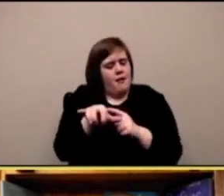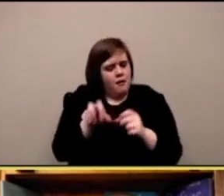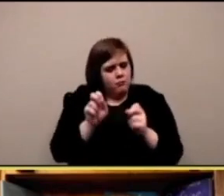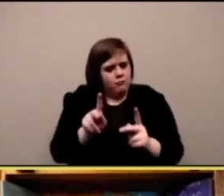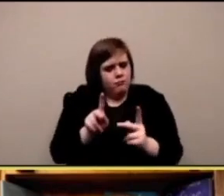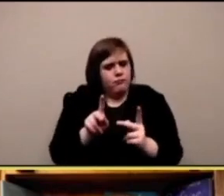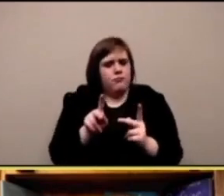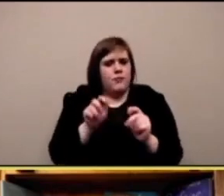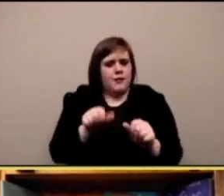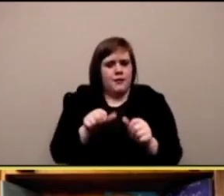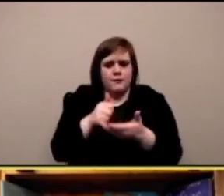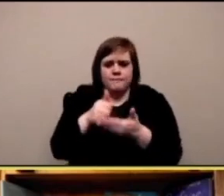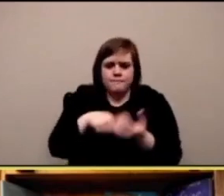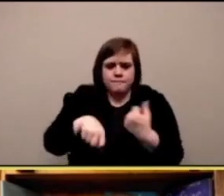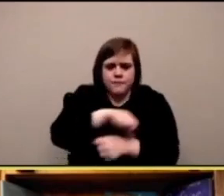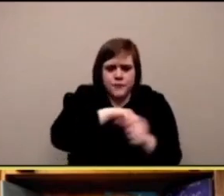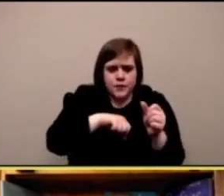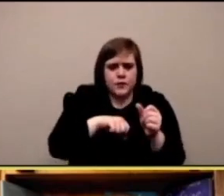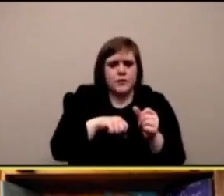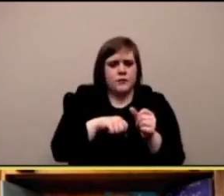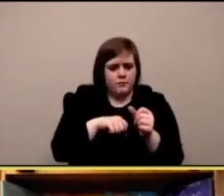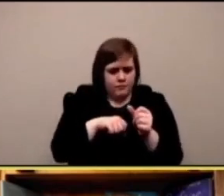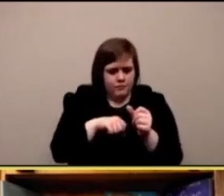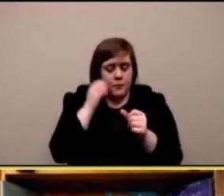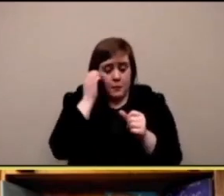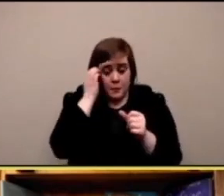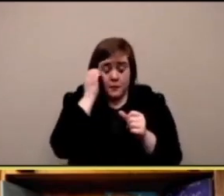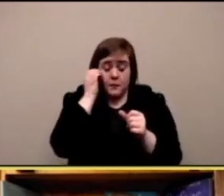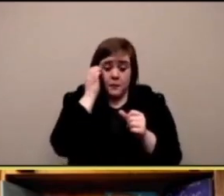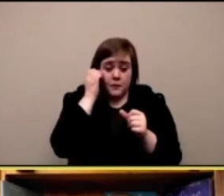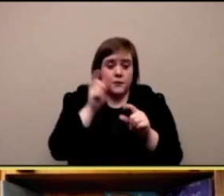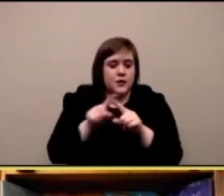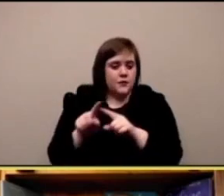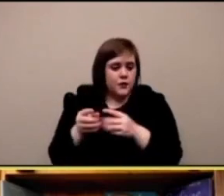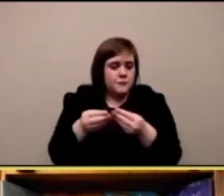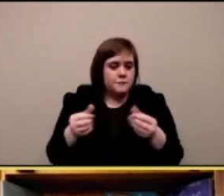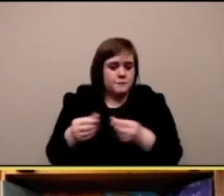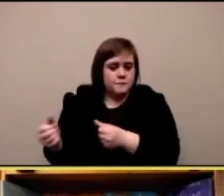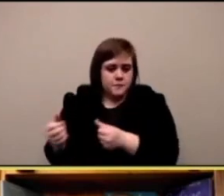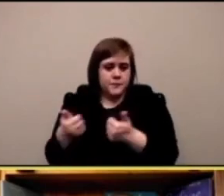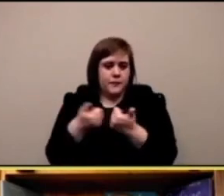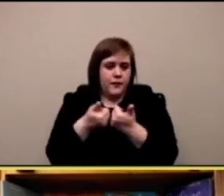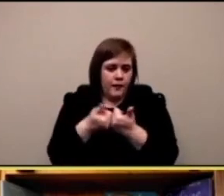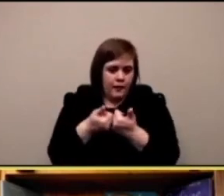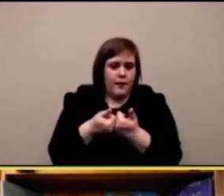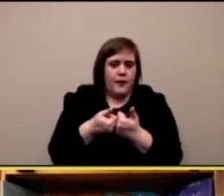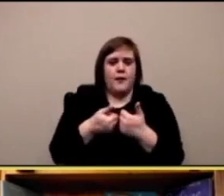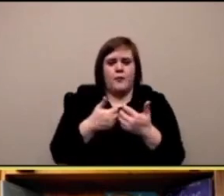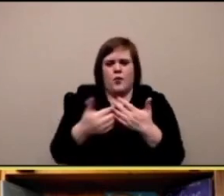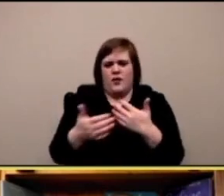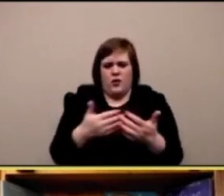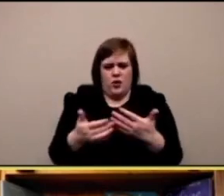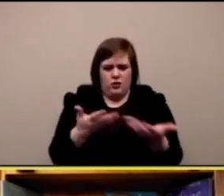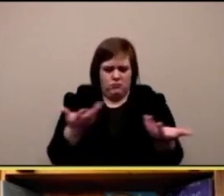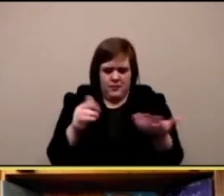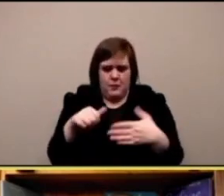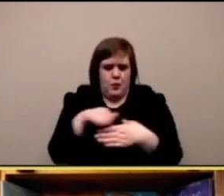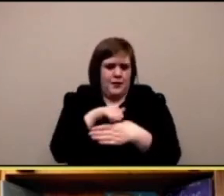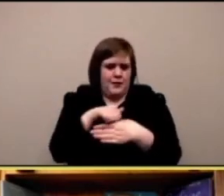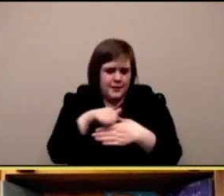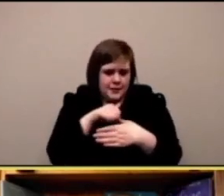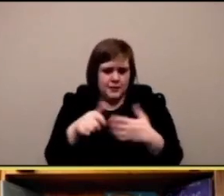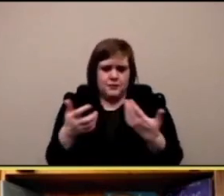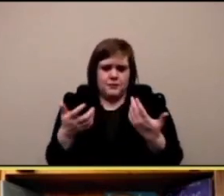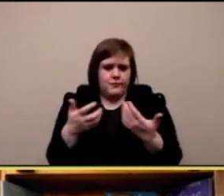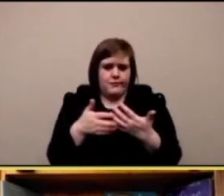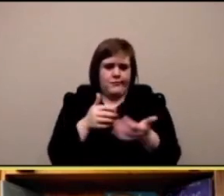other learn, but also find creative ways of solving or doing whatever session game practice they were doing,